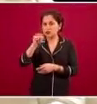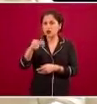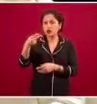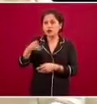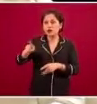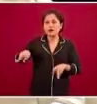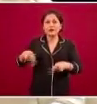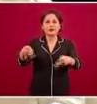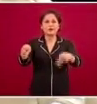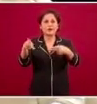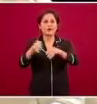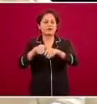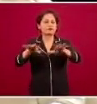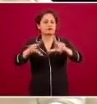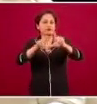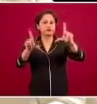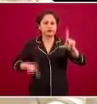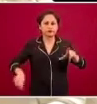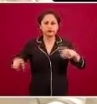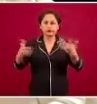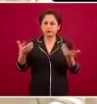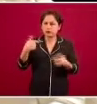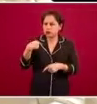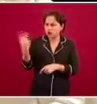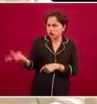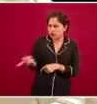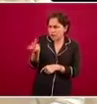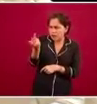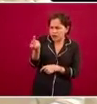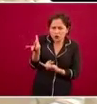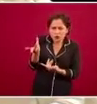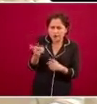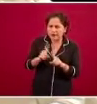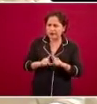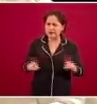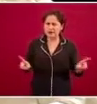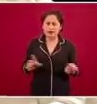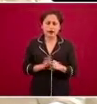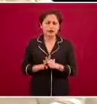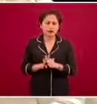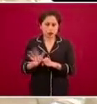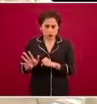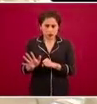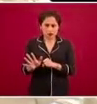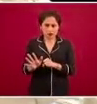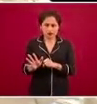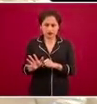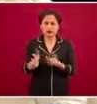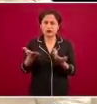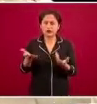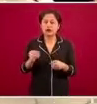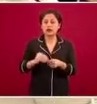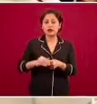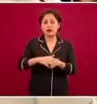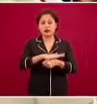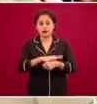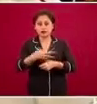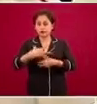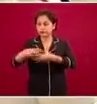do not recommend sanitization tunnels as the ones that we have been seeing all over the